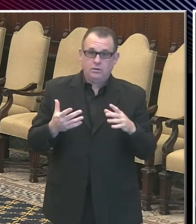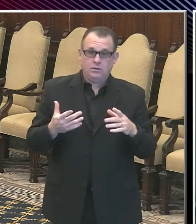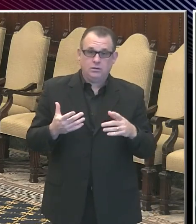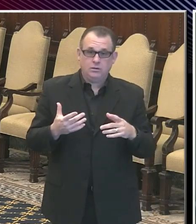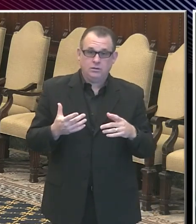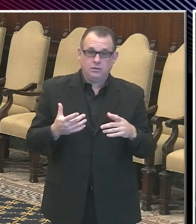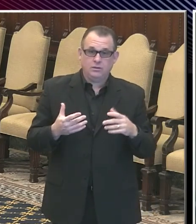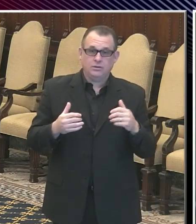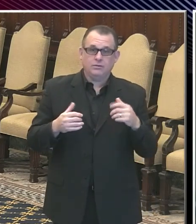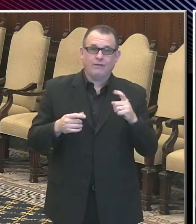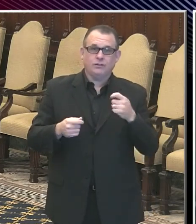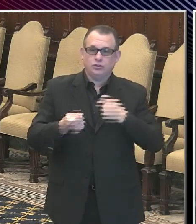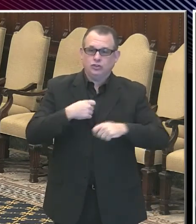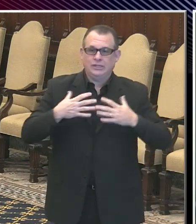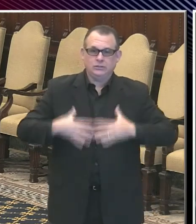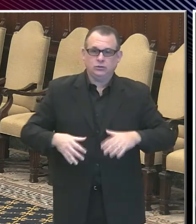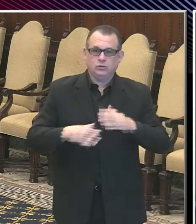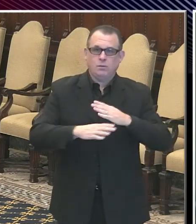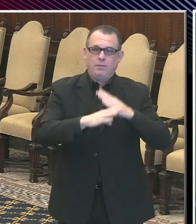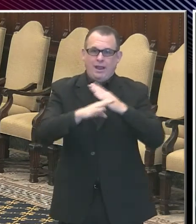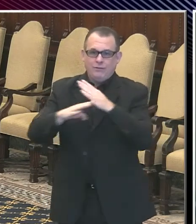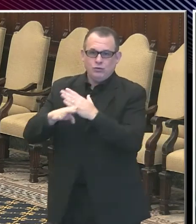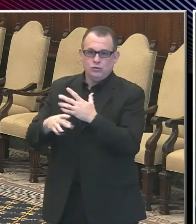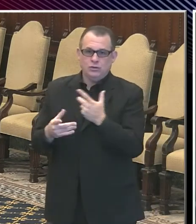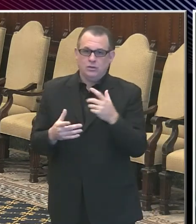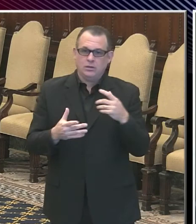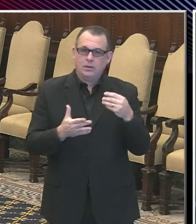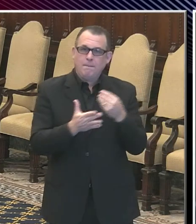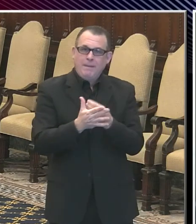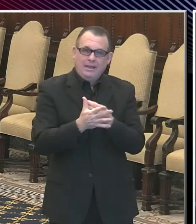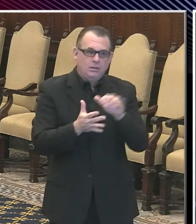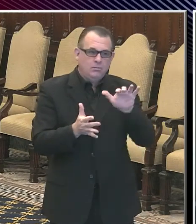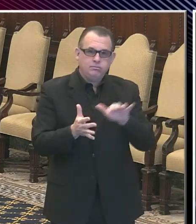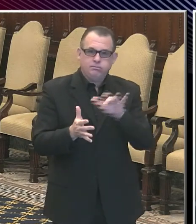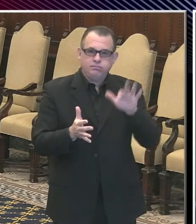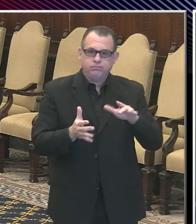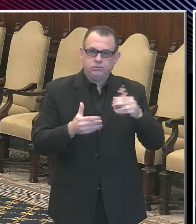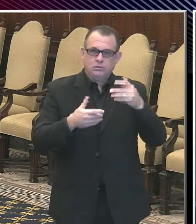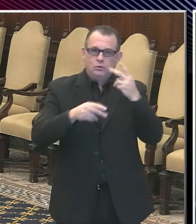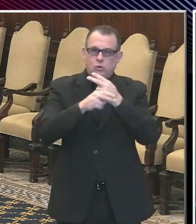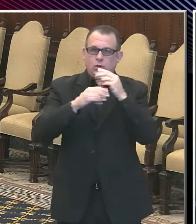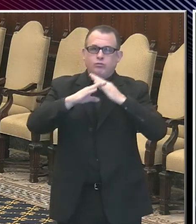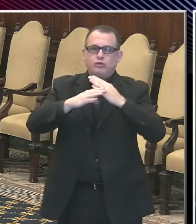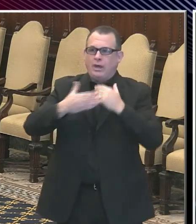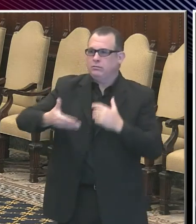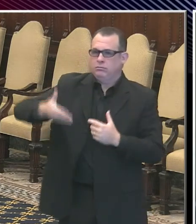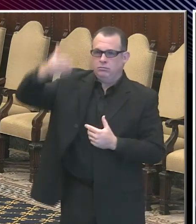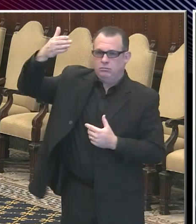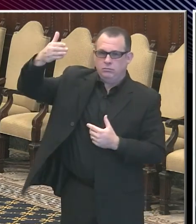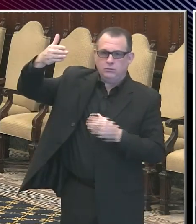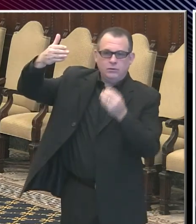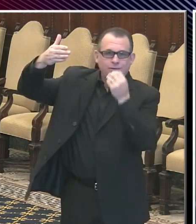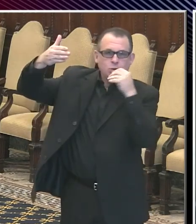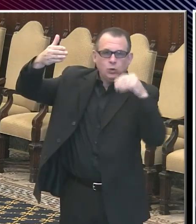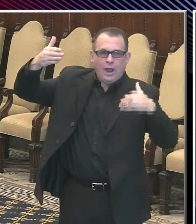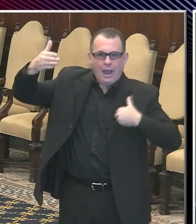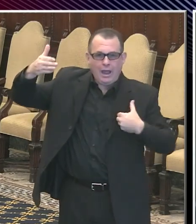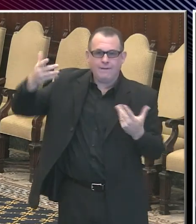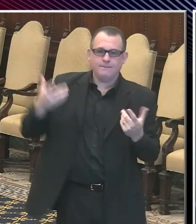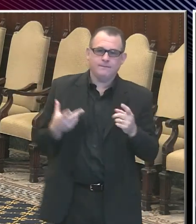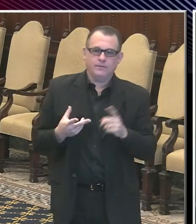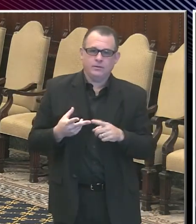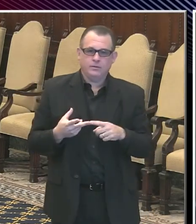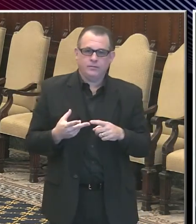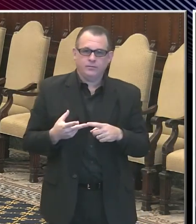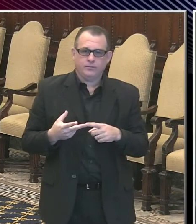barriers, such as around a cash register, as you see like around grocery stores now. Think about floor decals to indicate where people